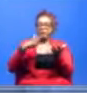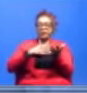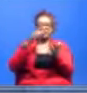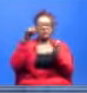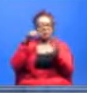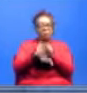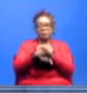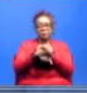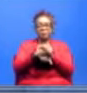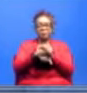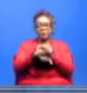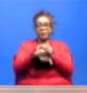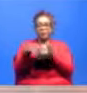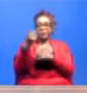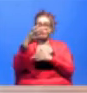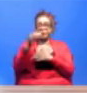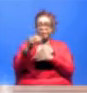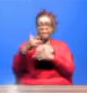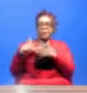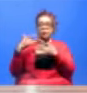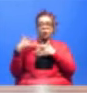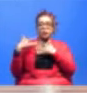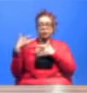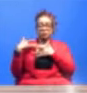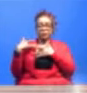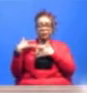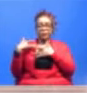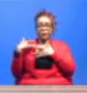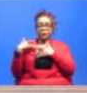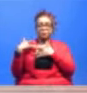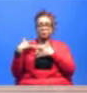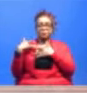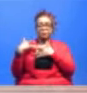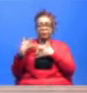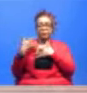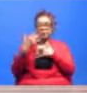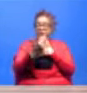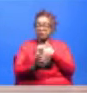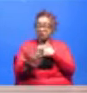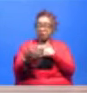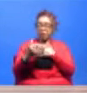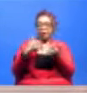sana. So nikakuwa concerned. Especially for children, number one is coughing.